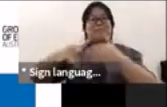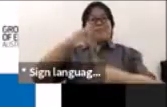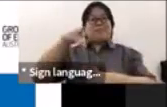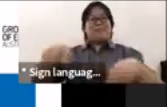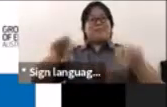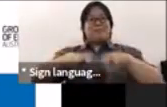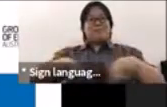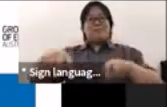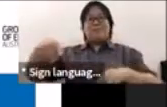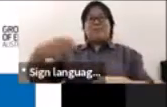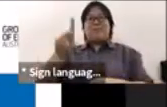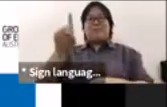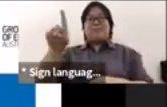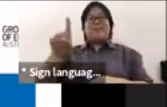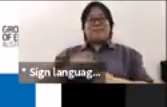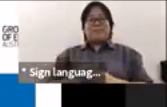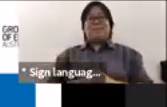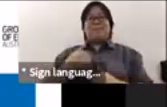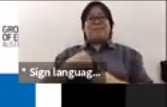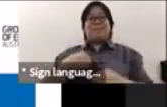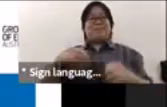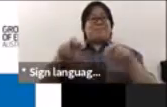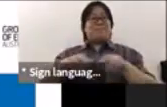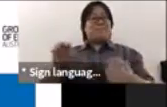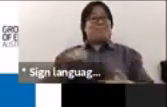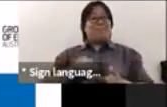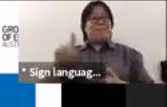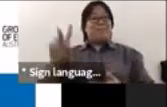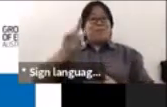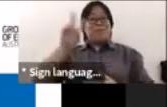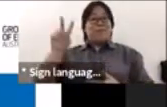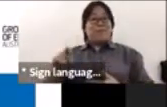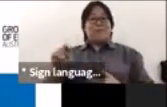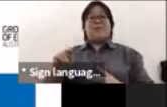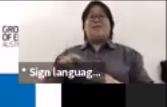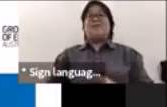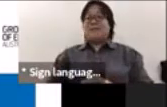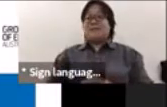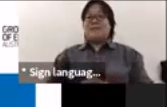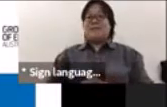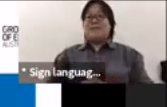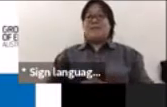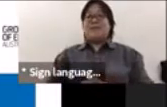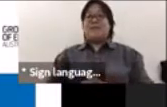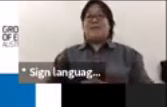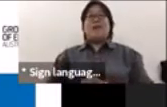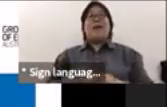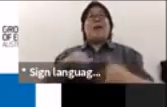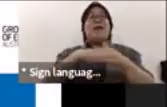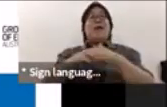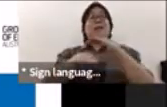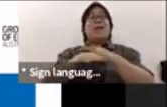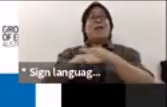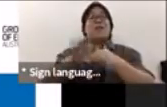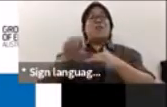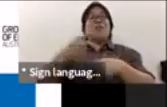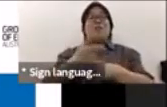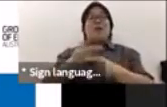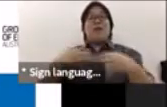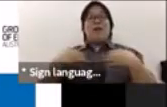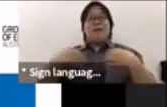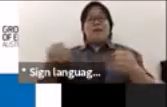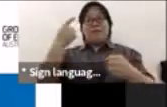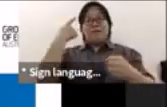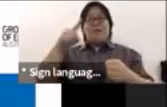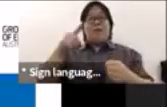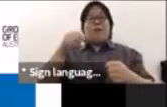PhD research that I conducted in Vietnam, entitled Accessible Reproductive Healthcare of Women with Physical Disability in Ho